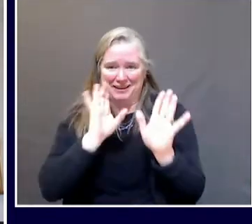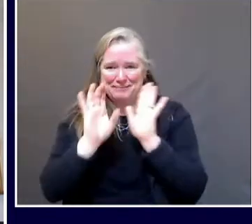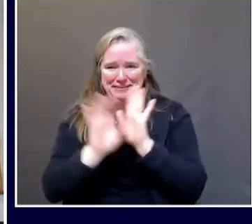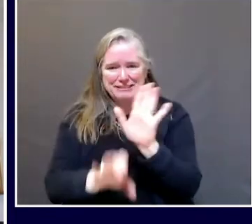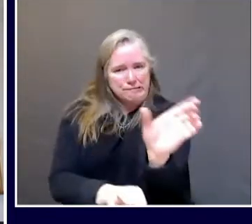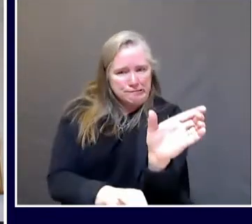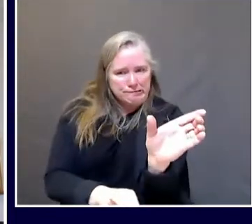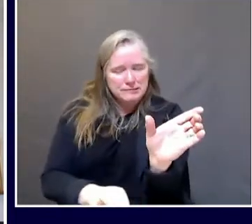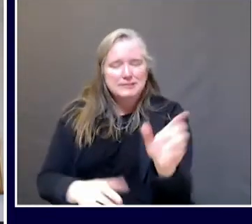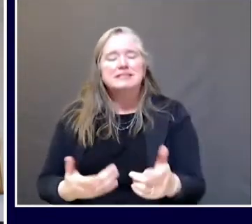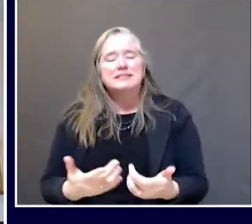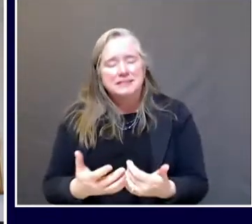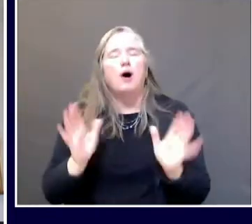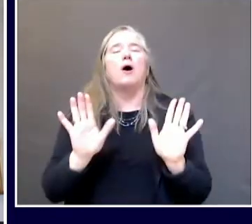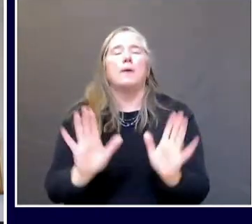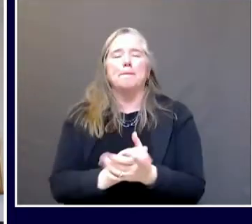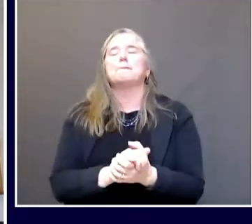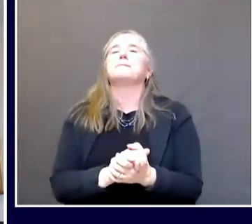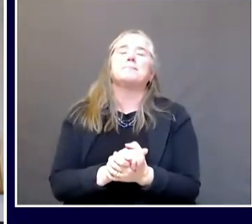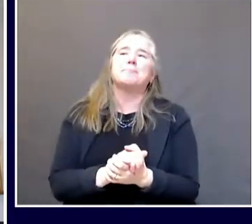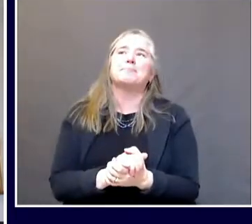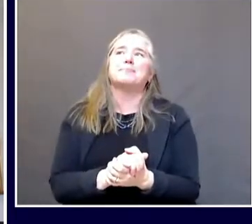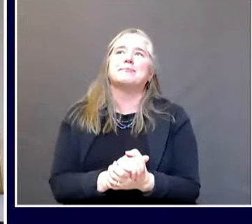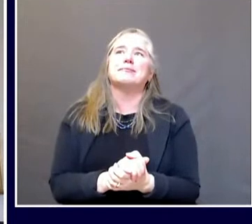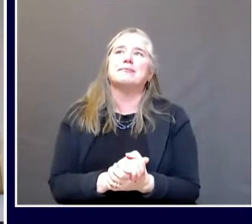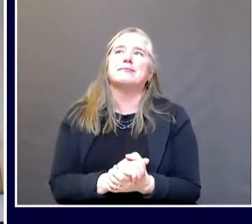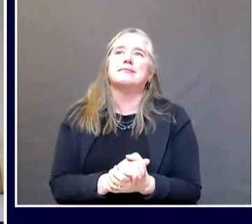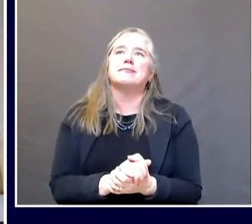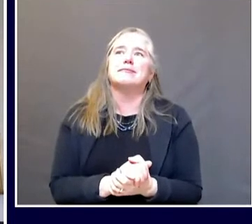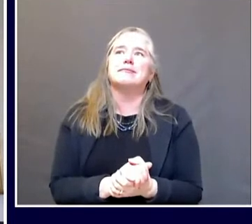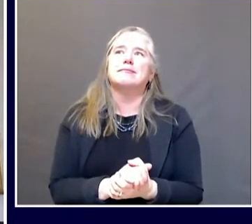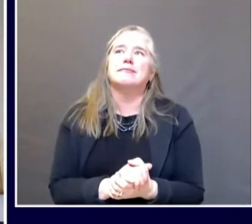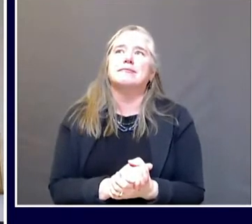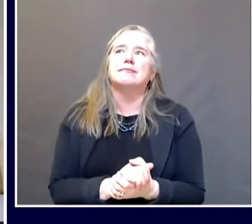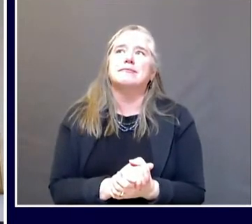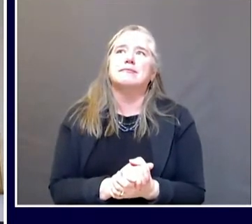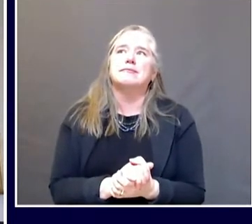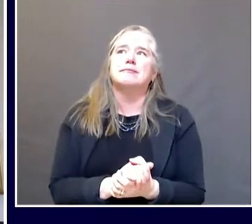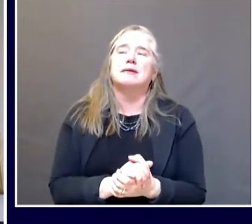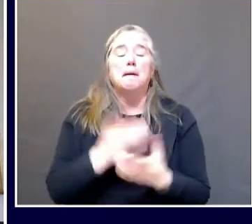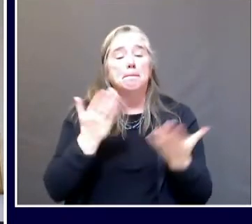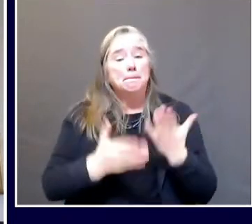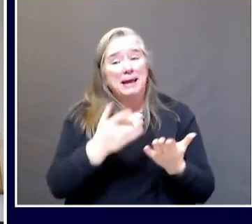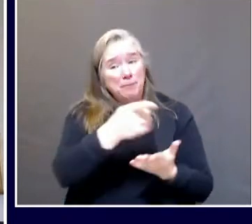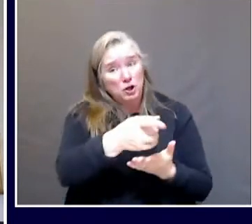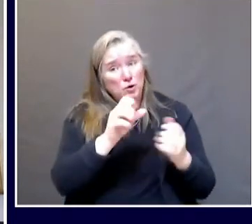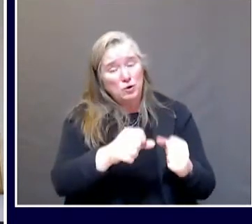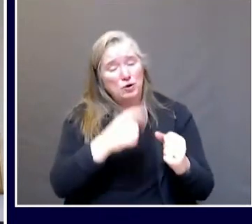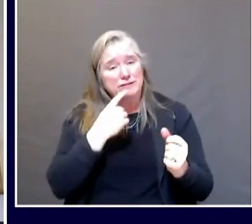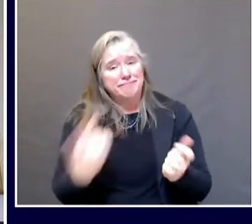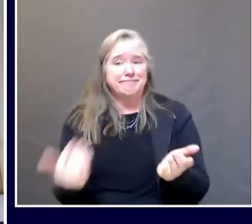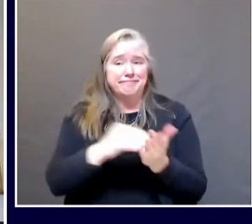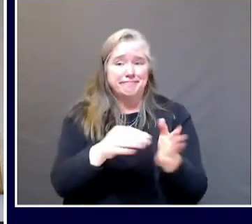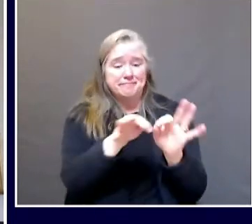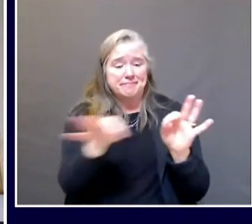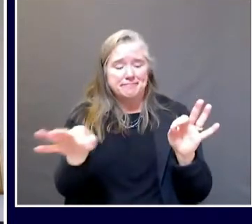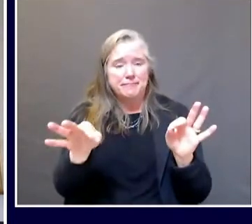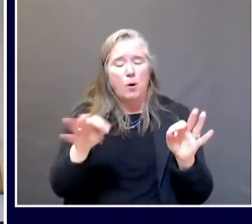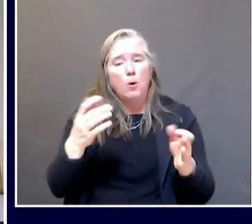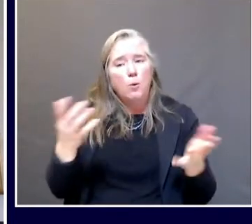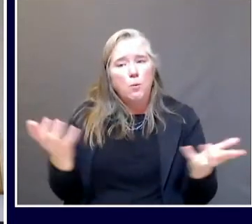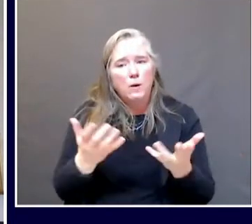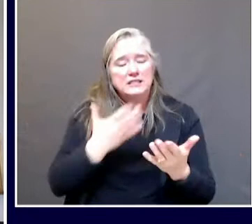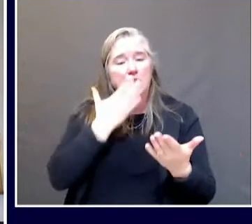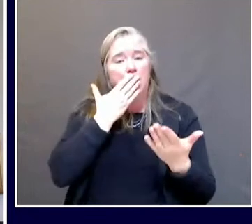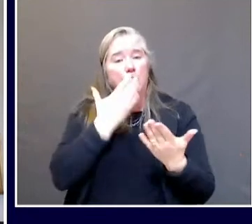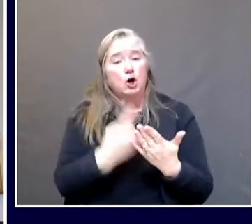terrific, but at any rate, I think it might be helpful for some folks to sort of hear restated what does constitute a good face covering, and I would love